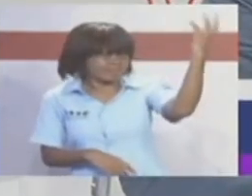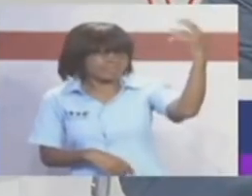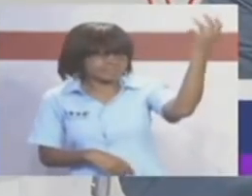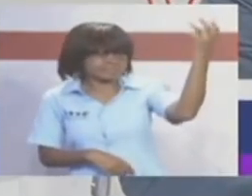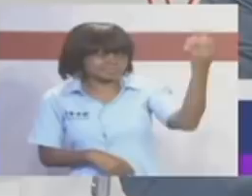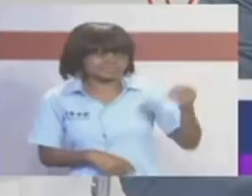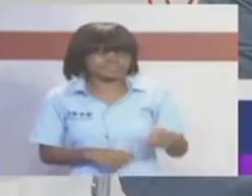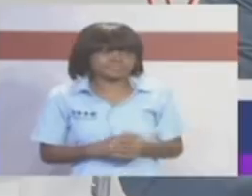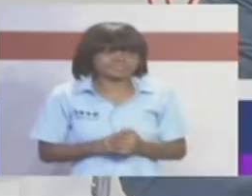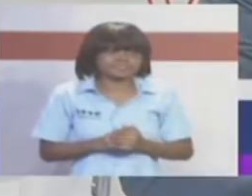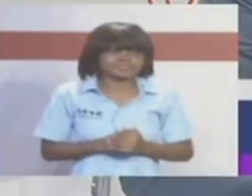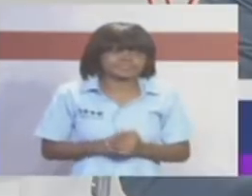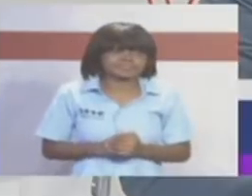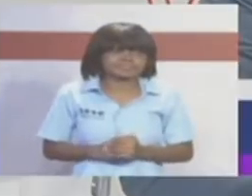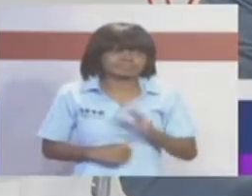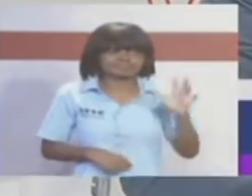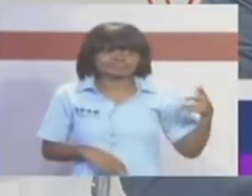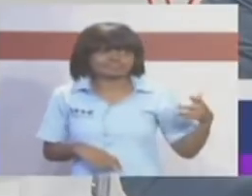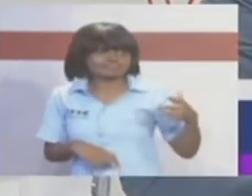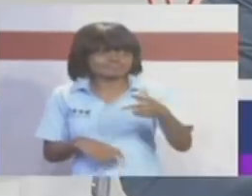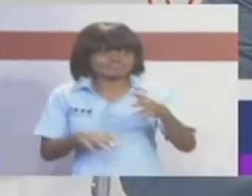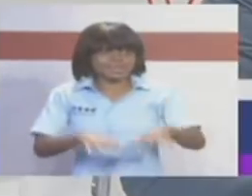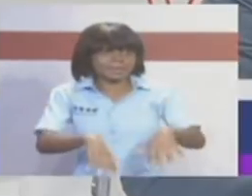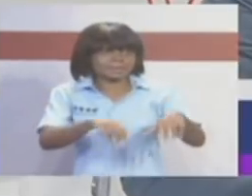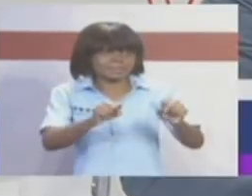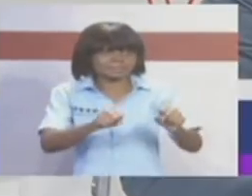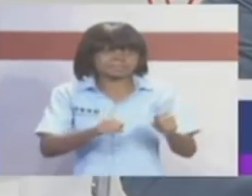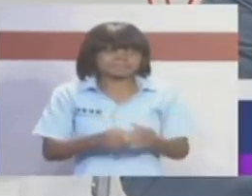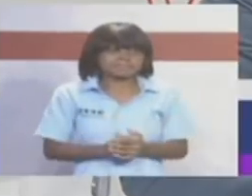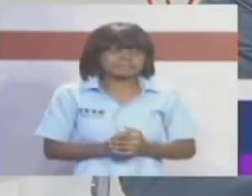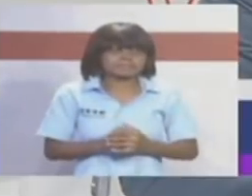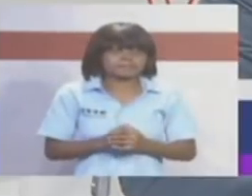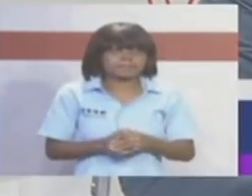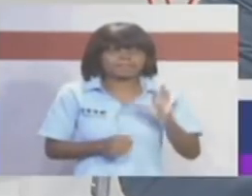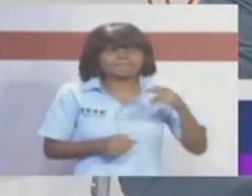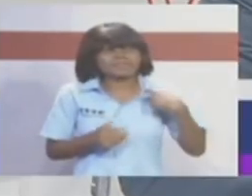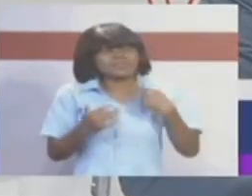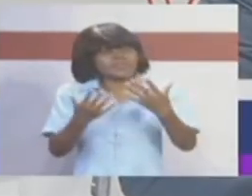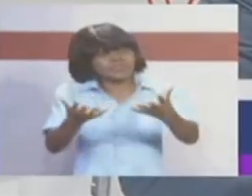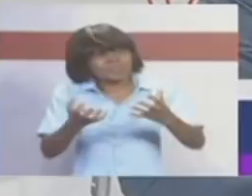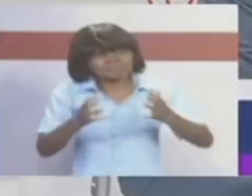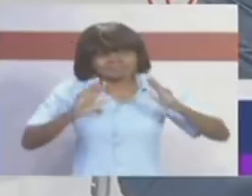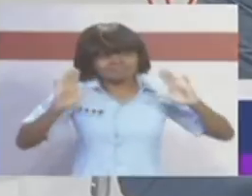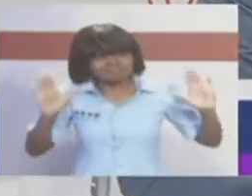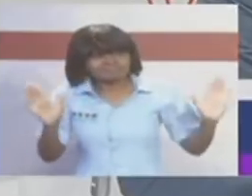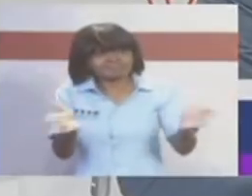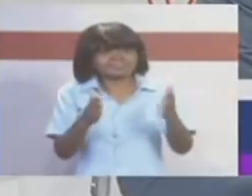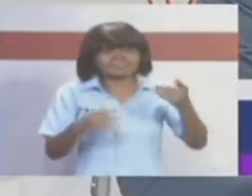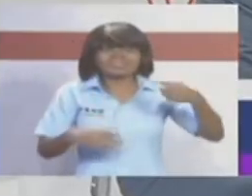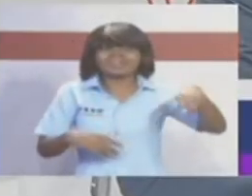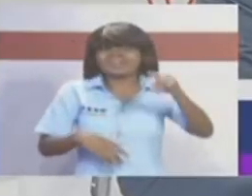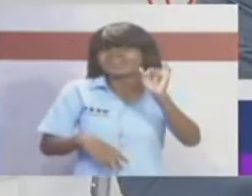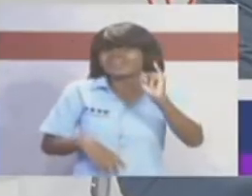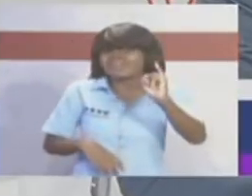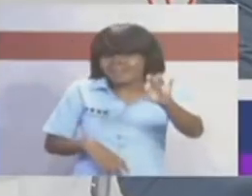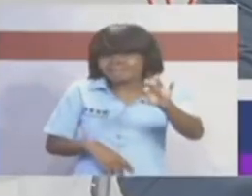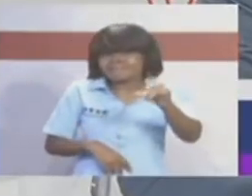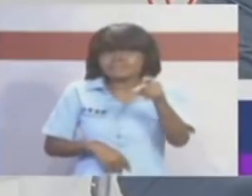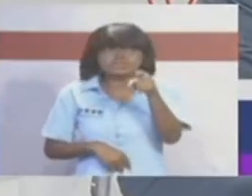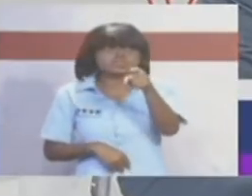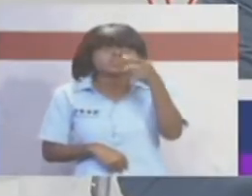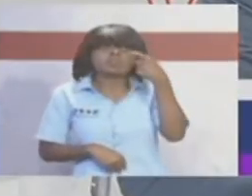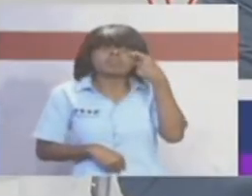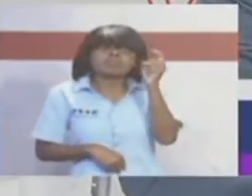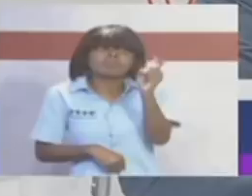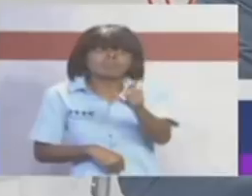level care. So you want to encourage persons that when there is need to step up your care, that you do it as early as possible, as opposed to waiting